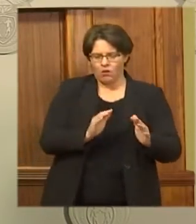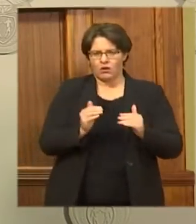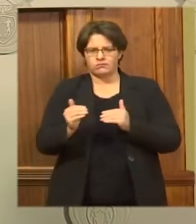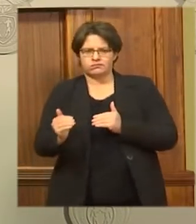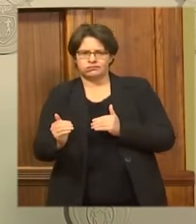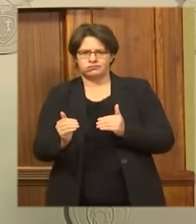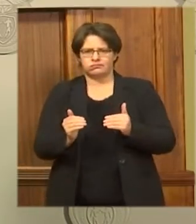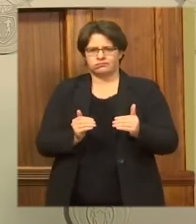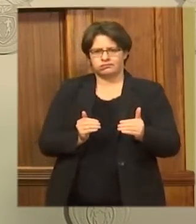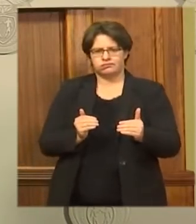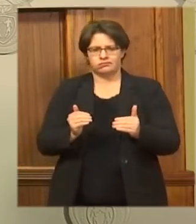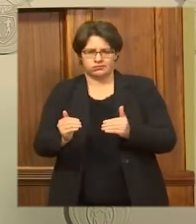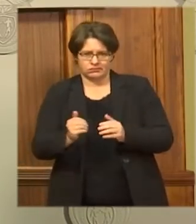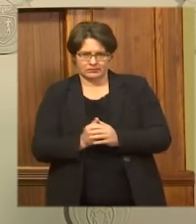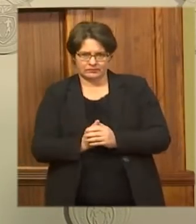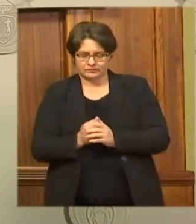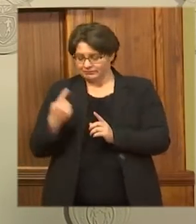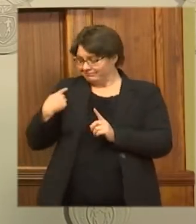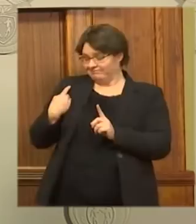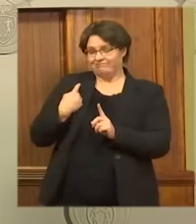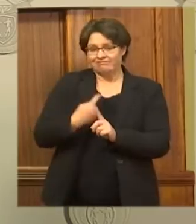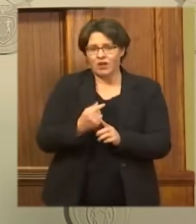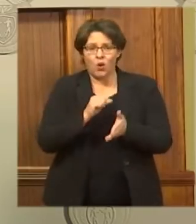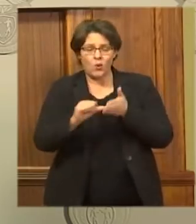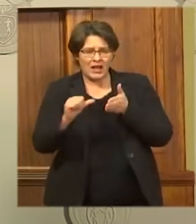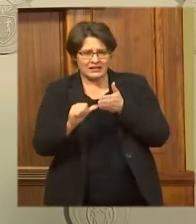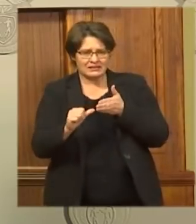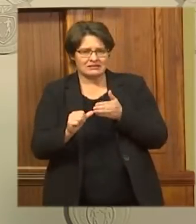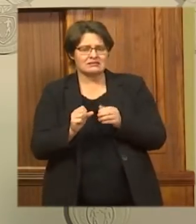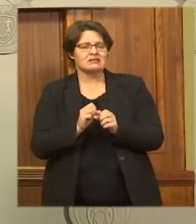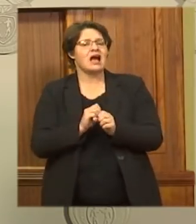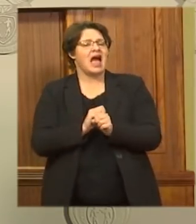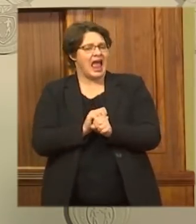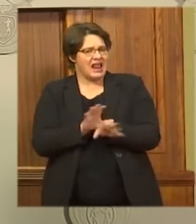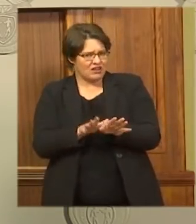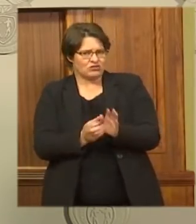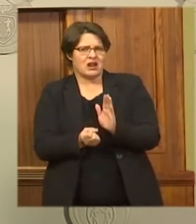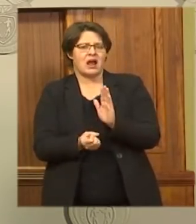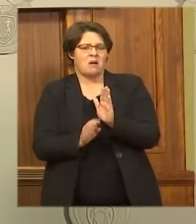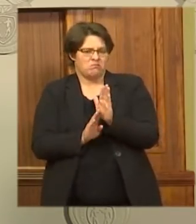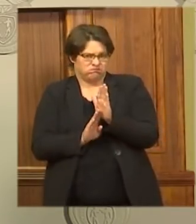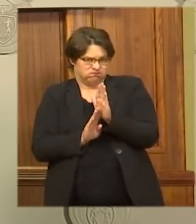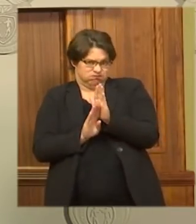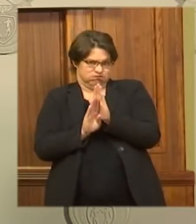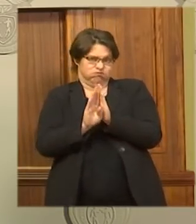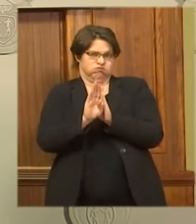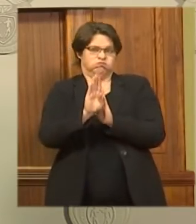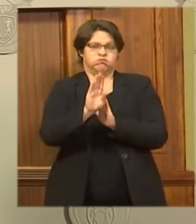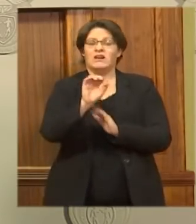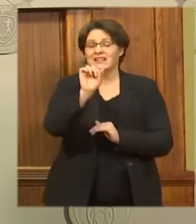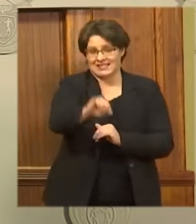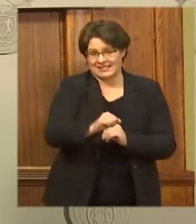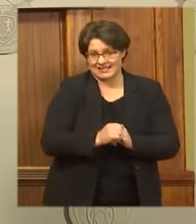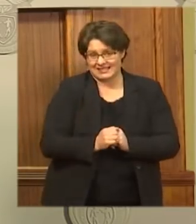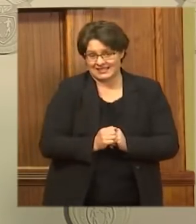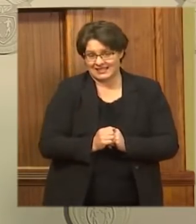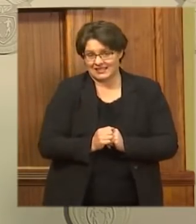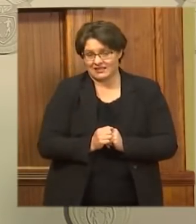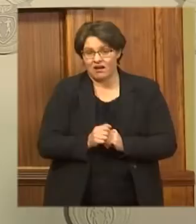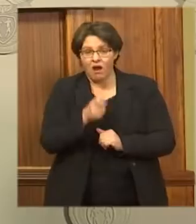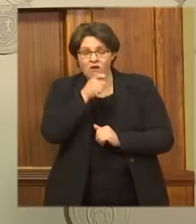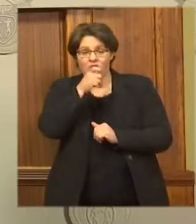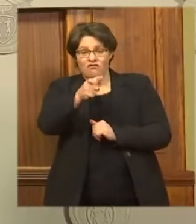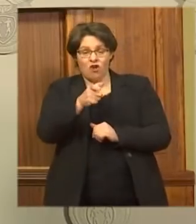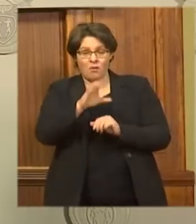weeks, the number of infections have been rising rapidly. Nearly a third of all